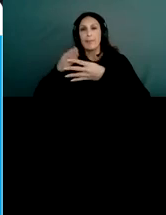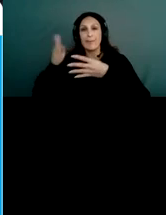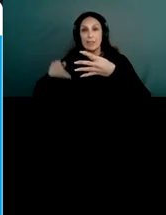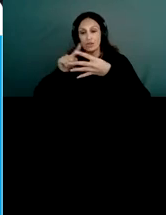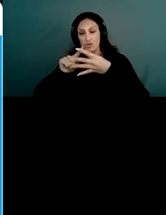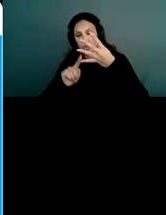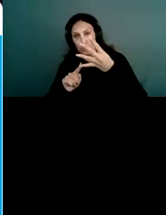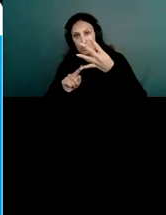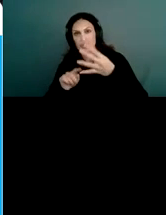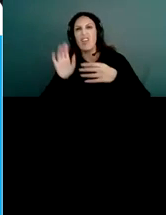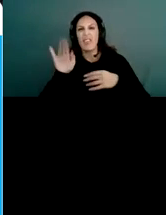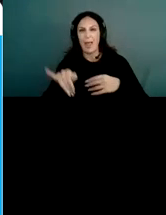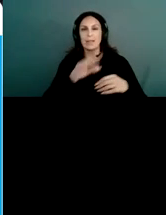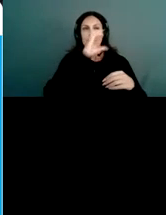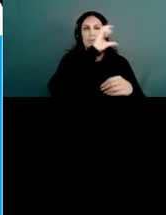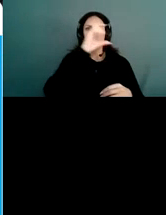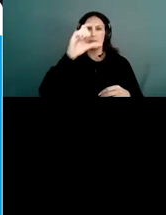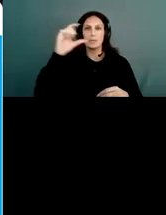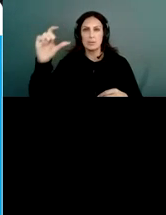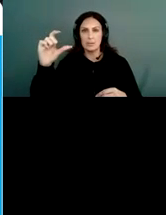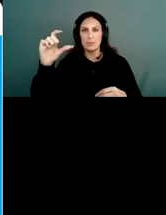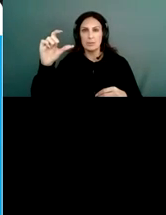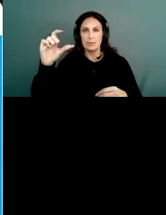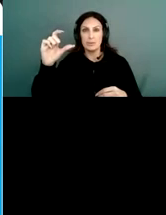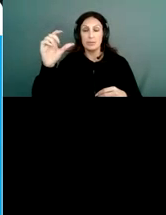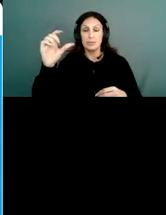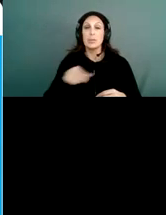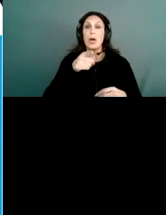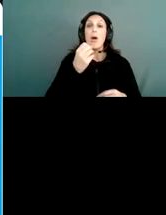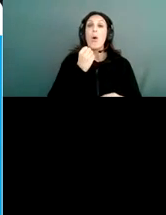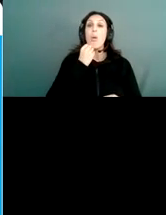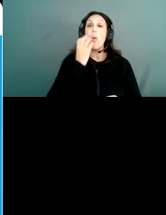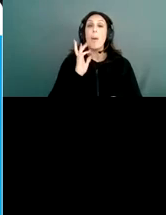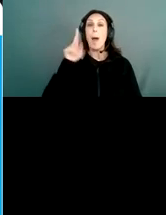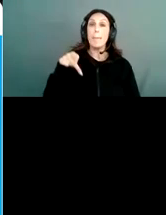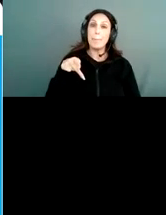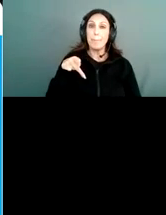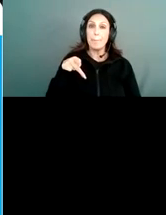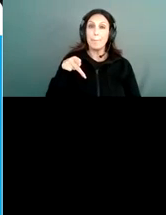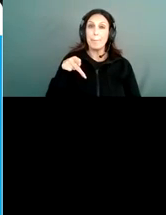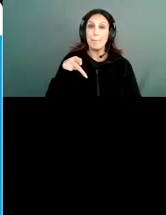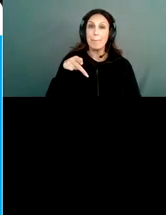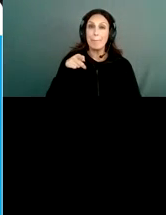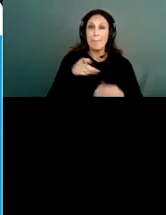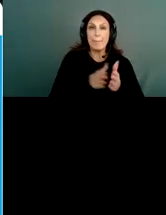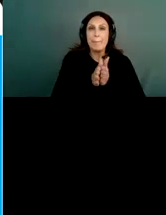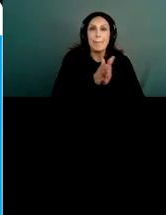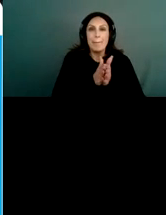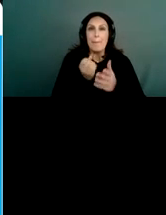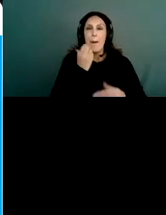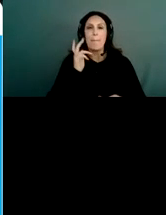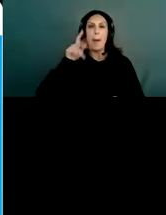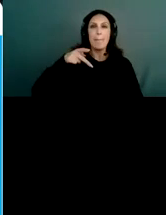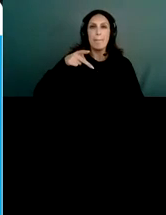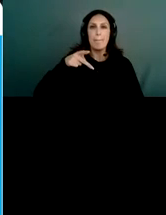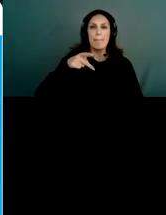to the warm-up selection screen. On the screen, the student can choose one of two warm-ups. Each warm-up is